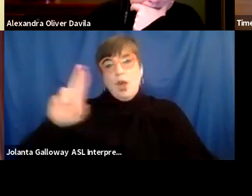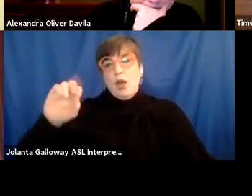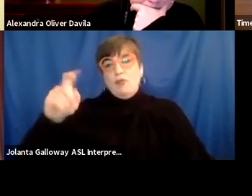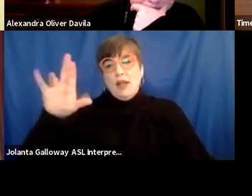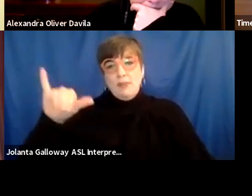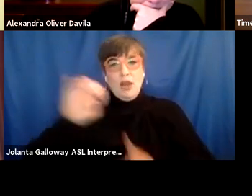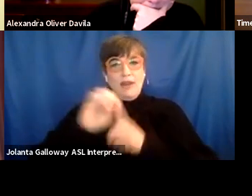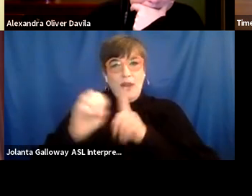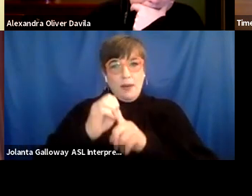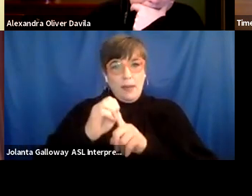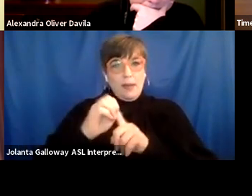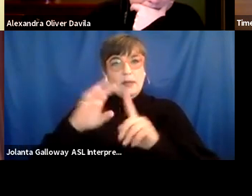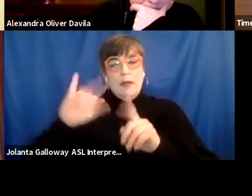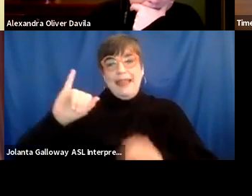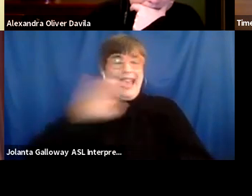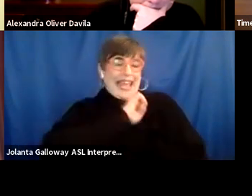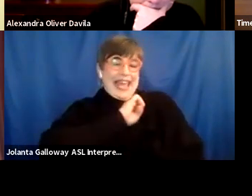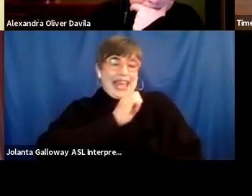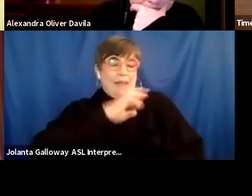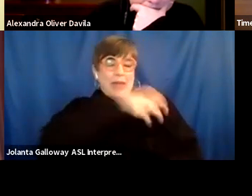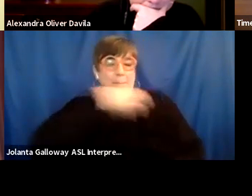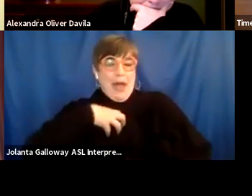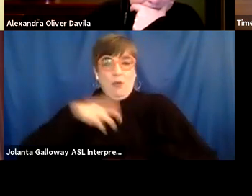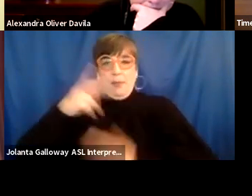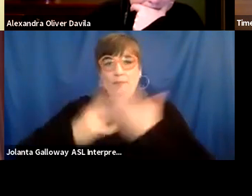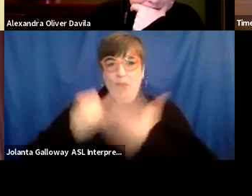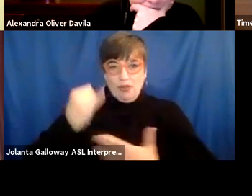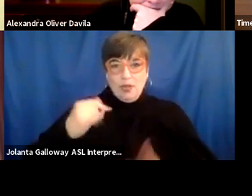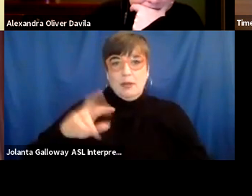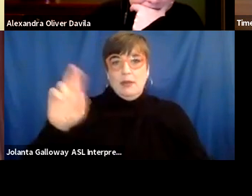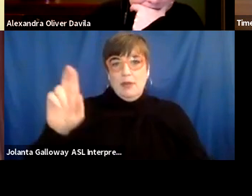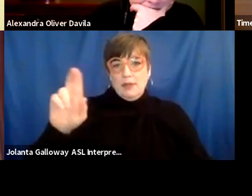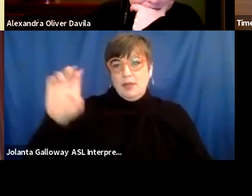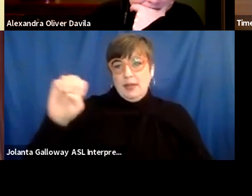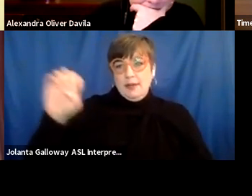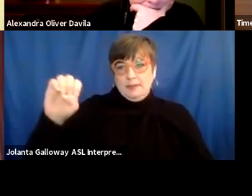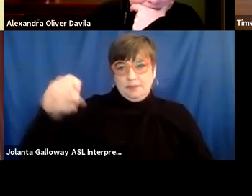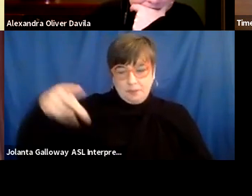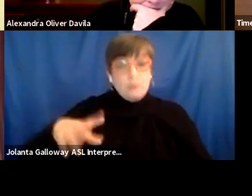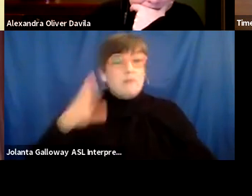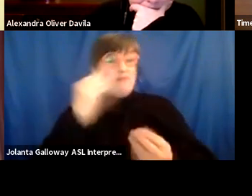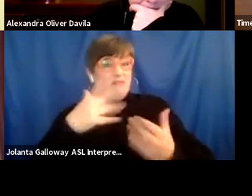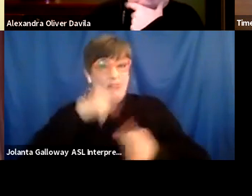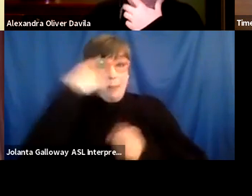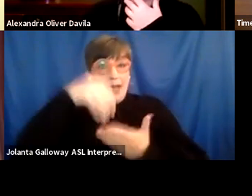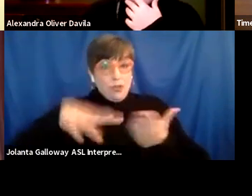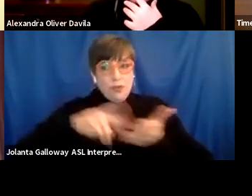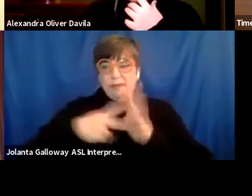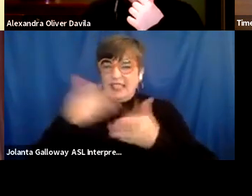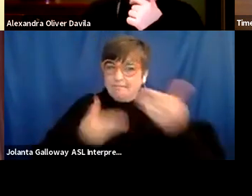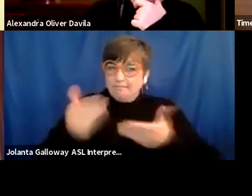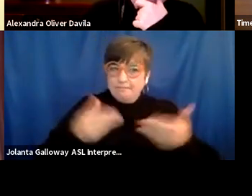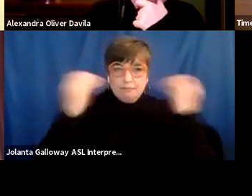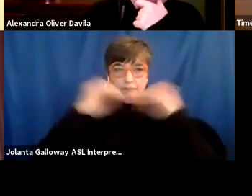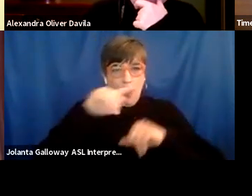Environmental Empowerment Project. I believe as a Black student that we should hire more Black teachers because it allows students